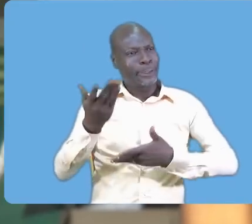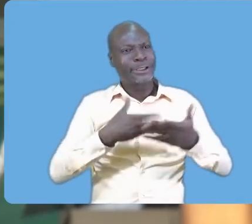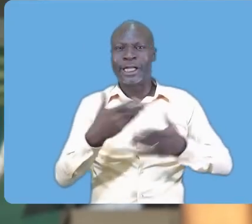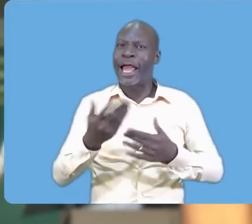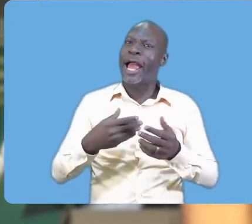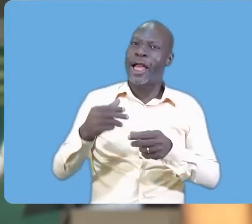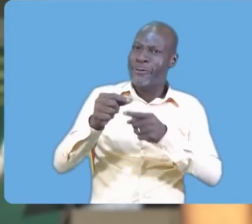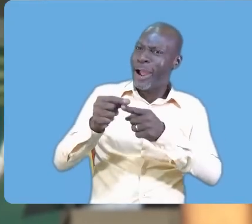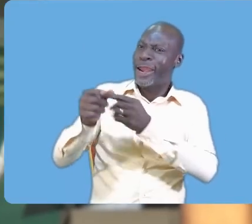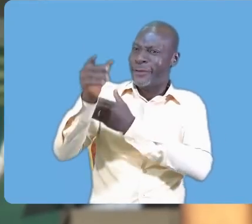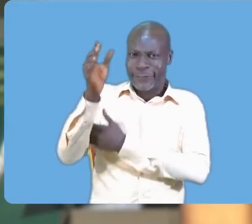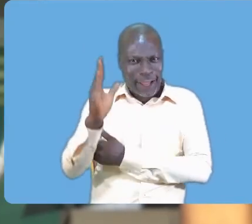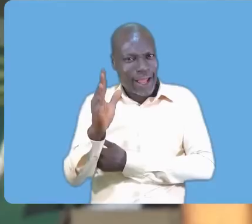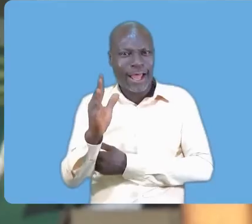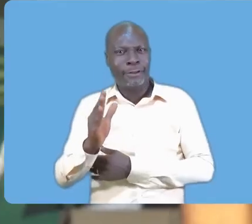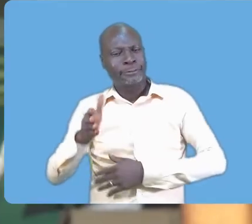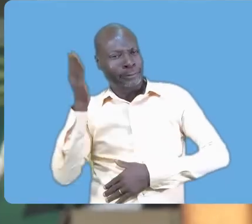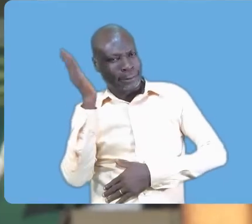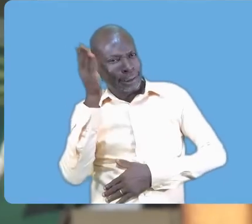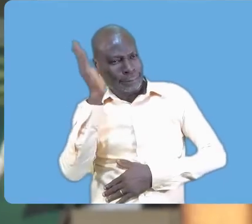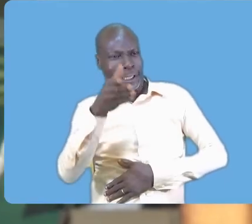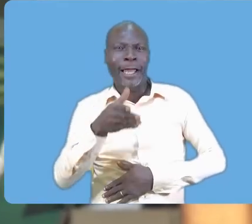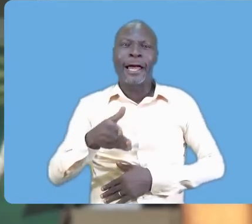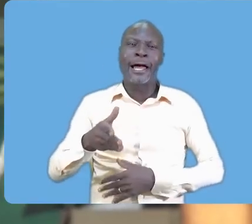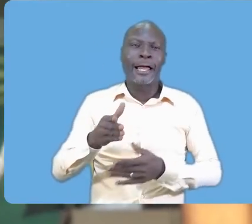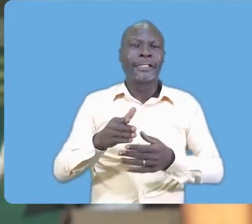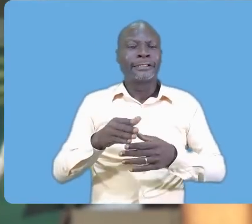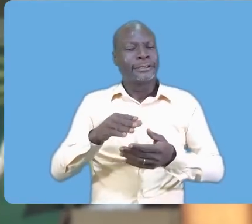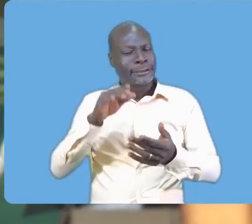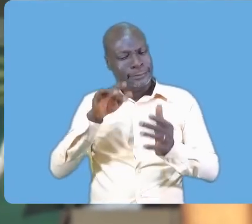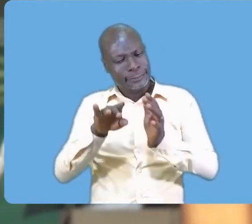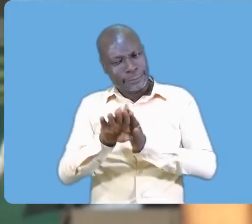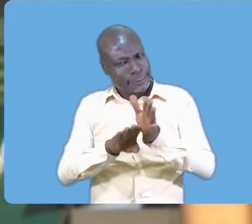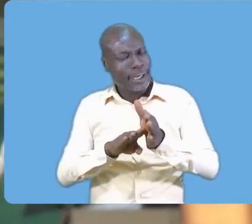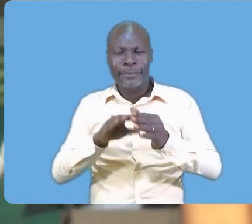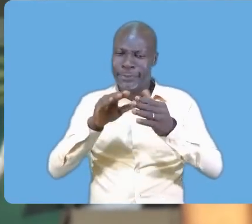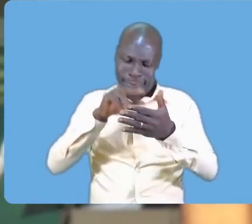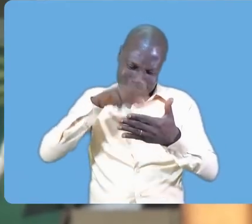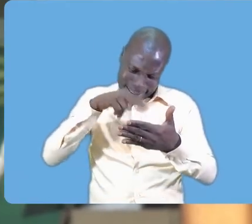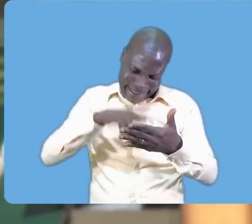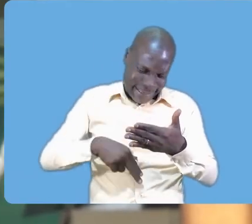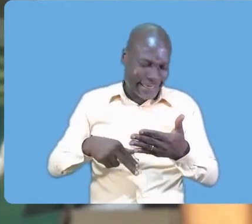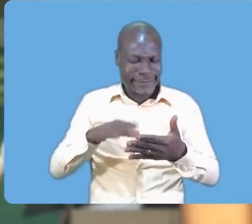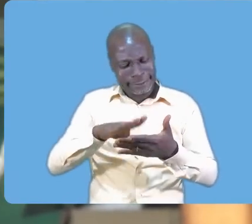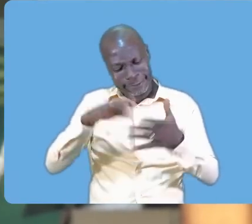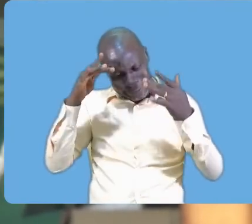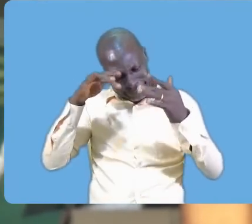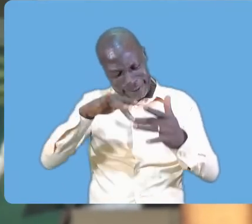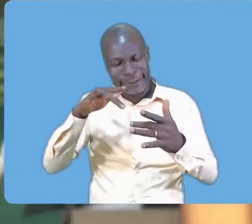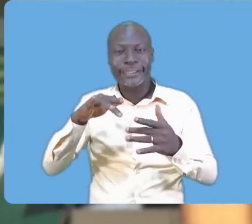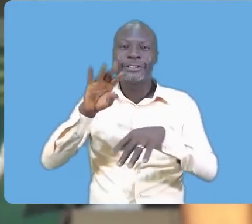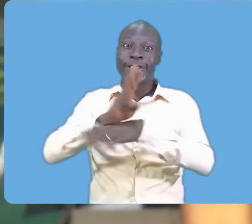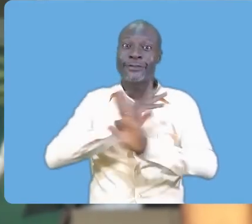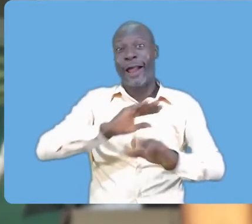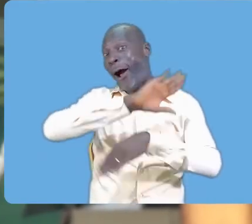fellowship, and the anion tour, any empire bo, any Bible adishia, a kenya yaho, sir, ye churches of Christ